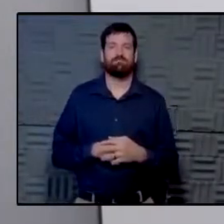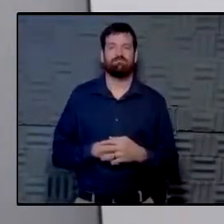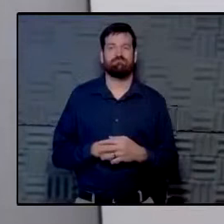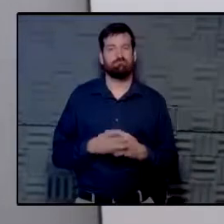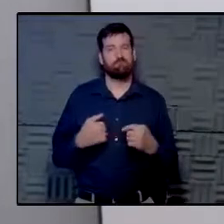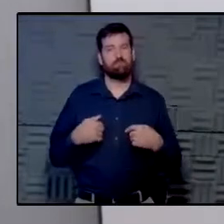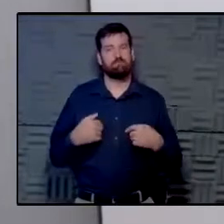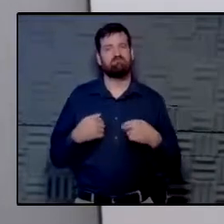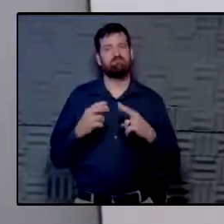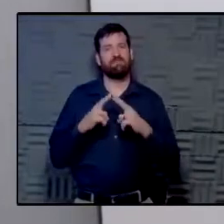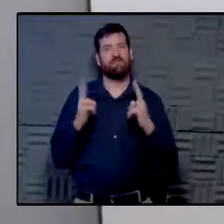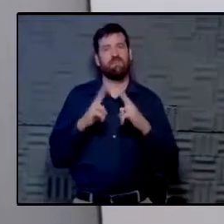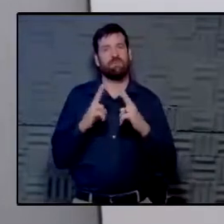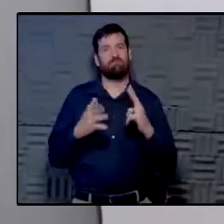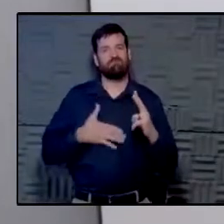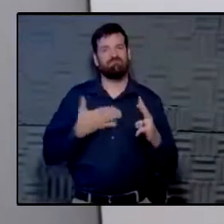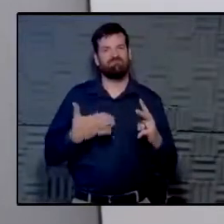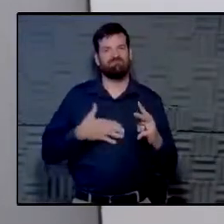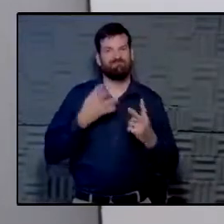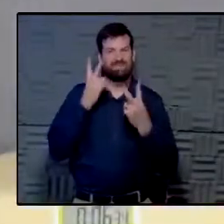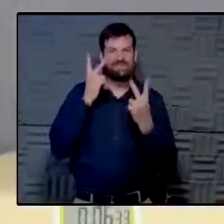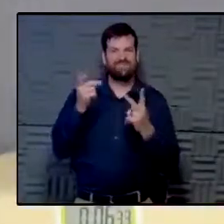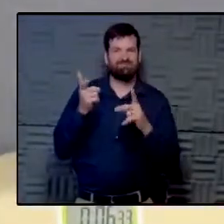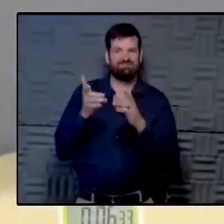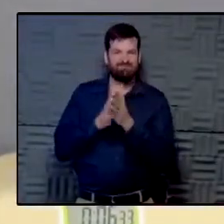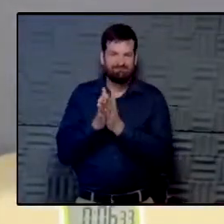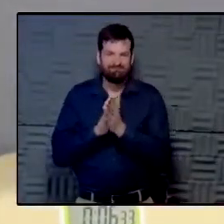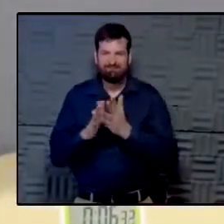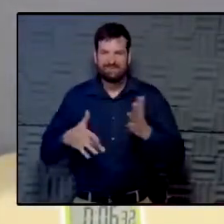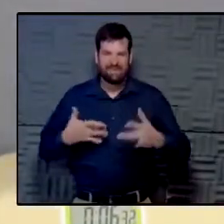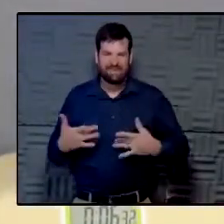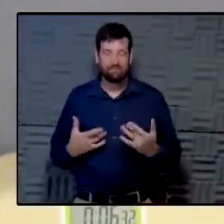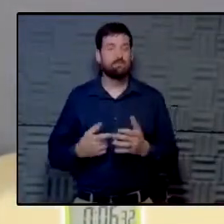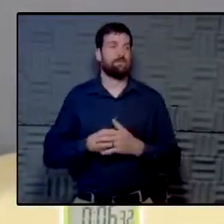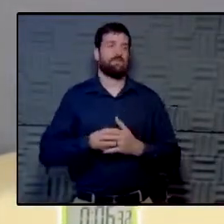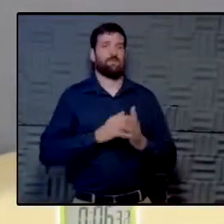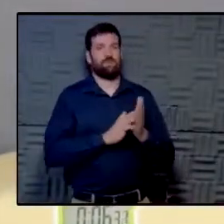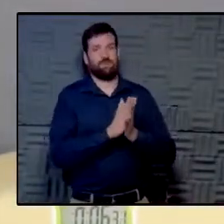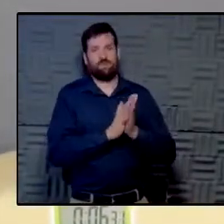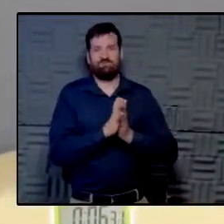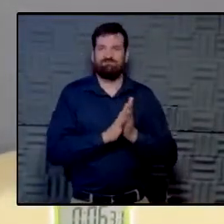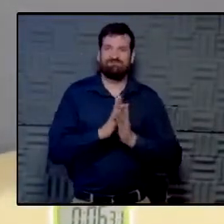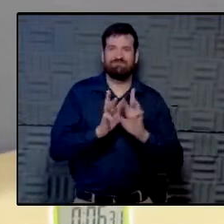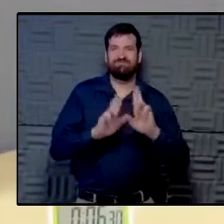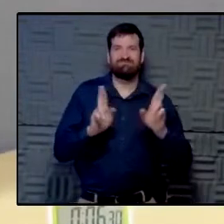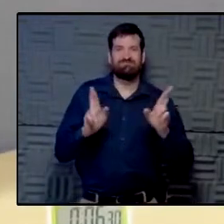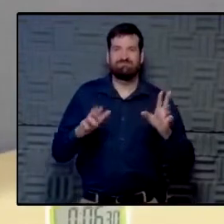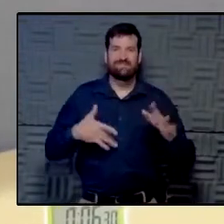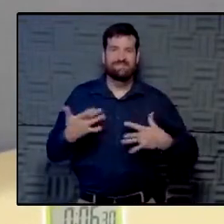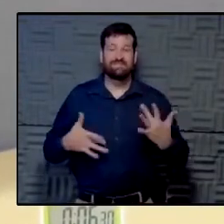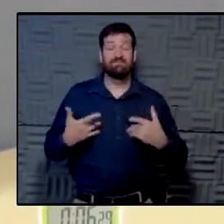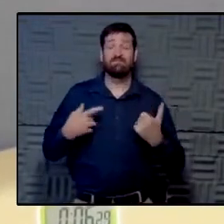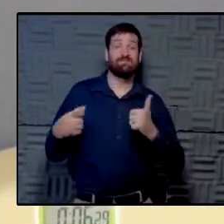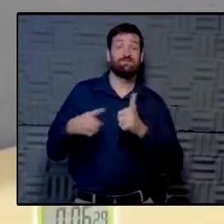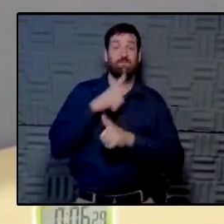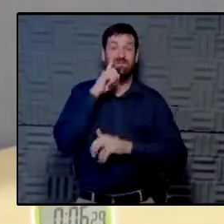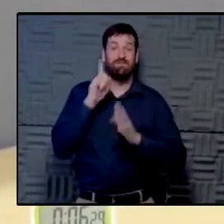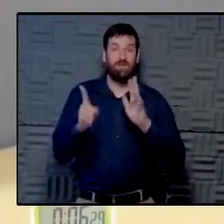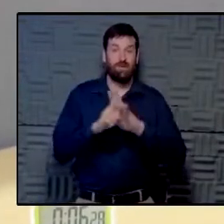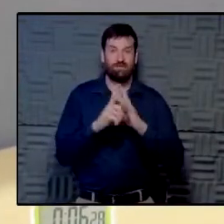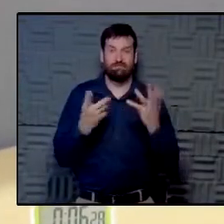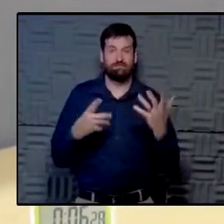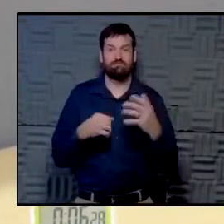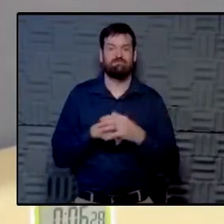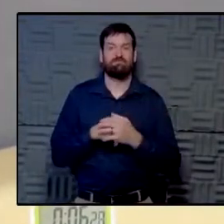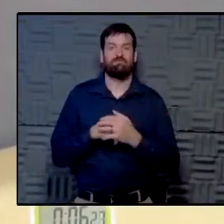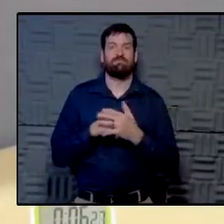I'm very glad to see their excitement. I was really, really excited. My first thought was that